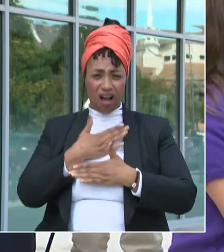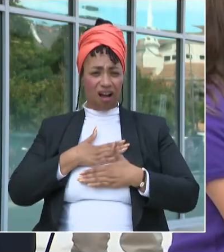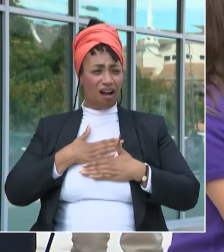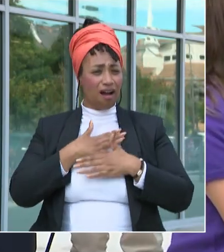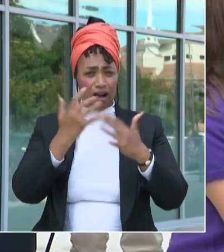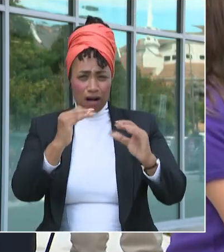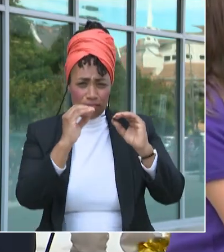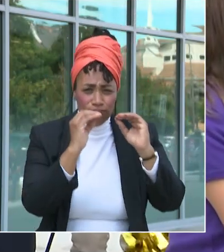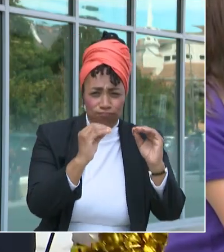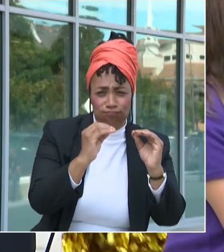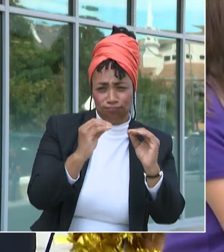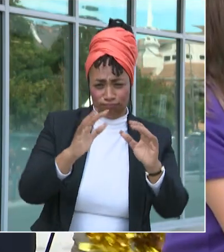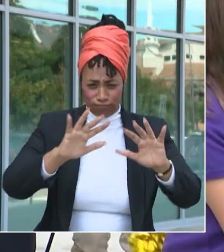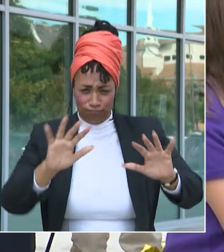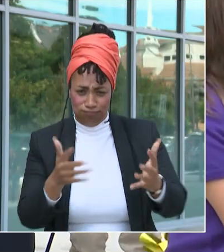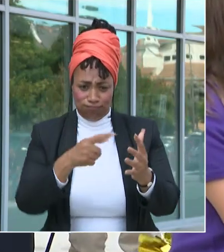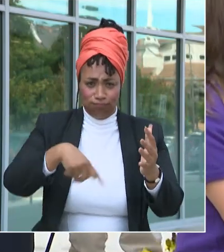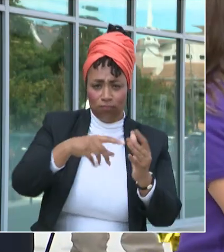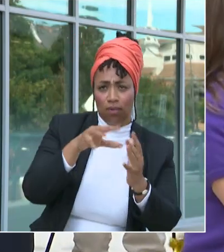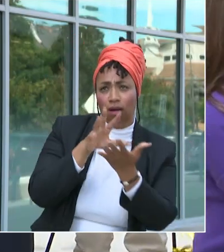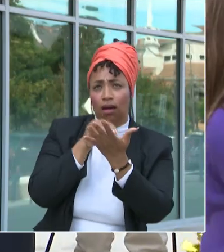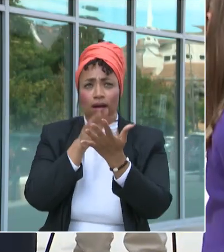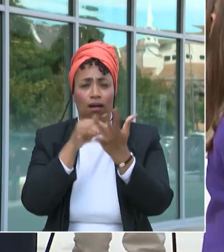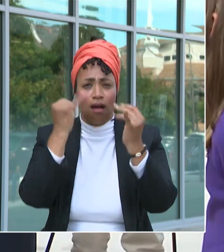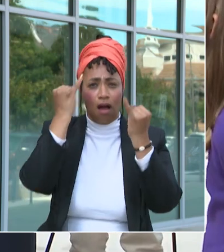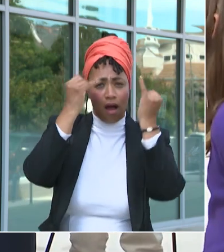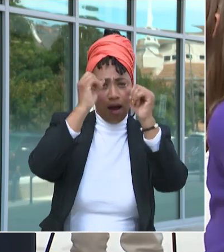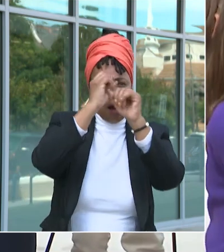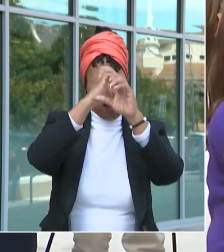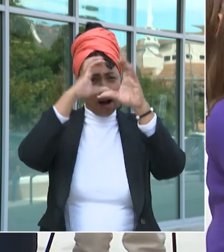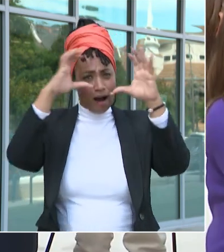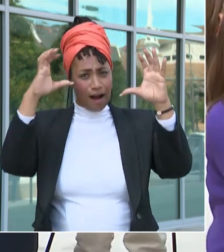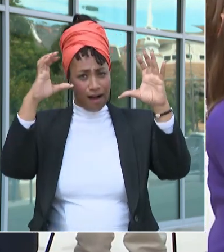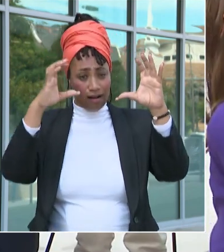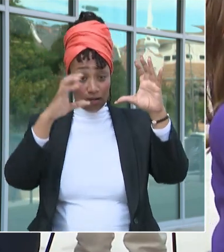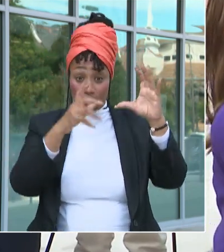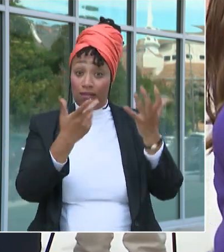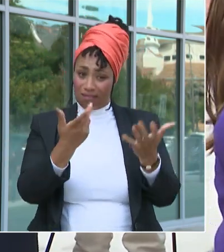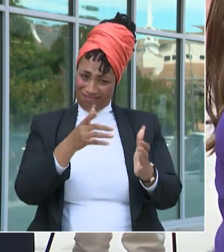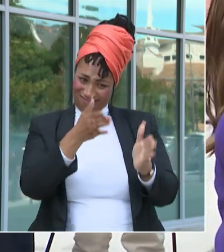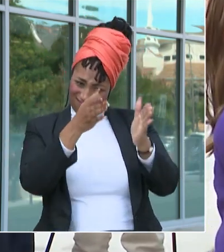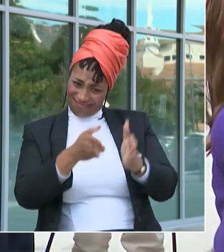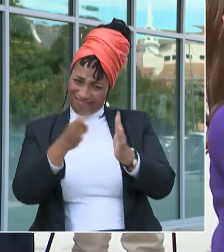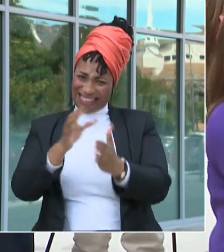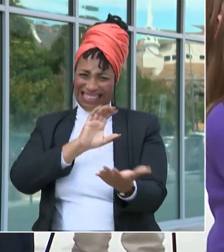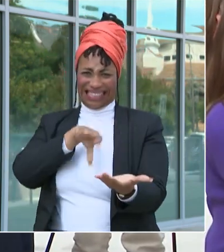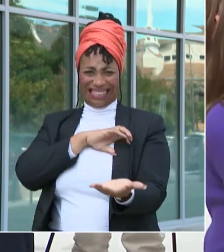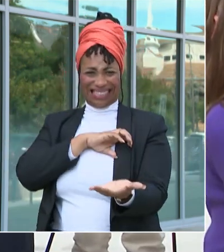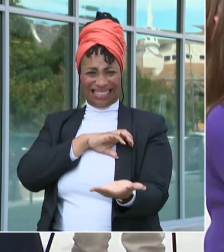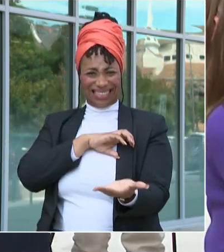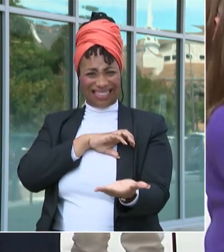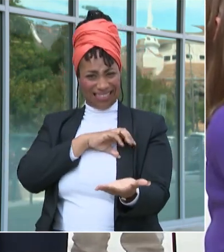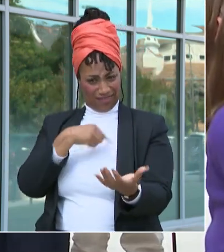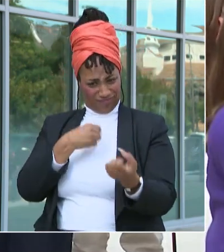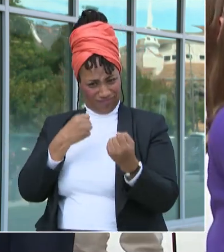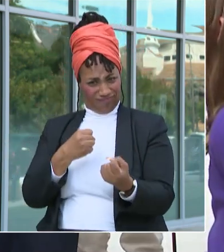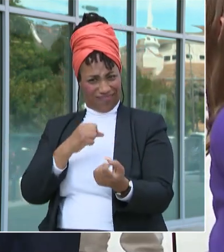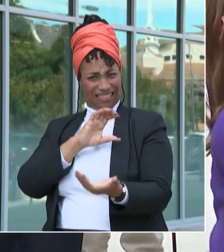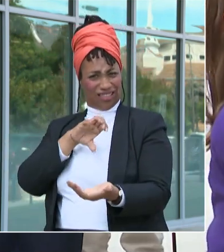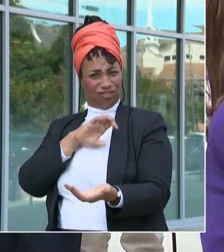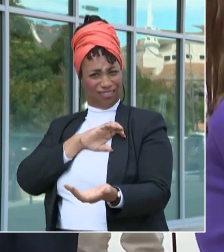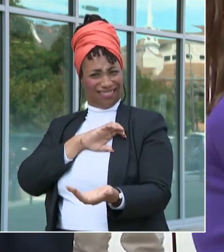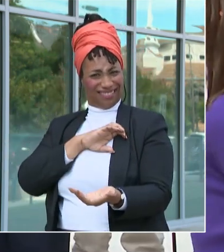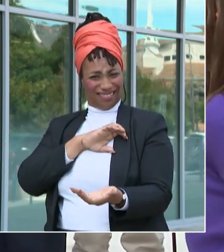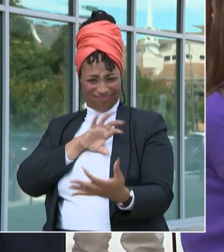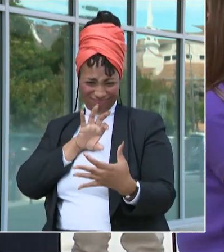truly becoming engaged citizens of the district and of the world. Such schools must offer the tools necessary to foster opportunities